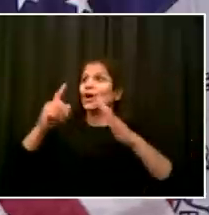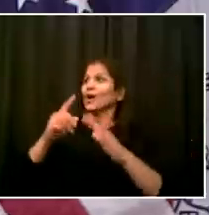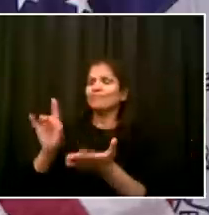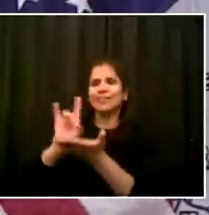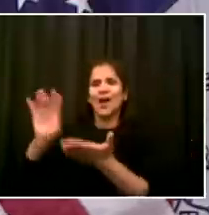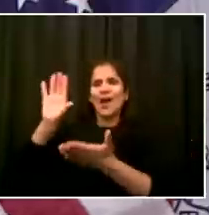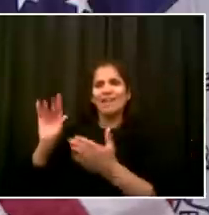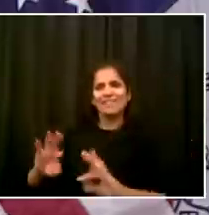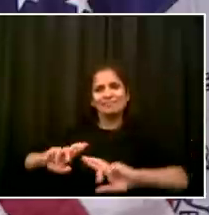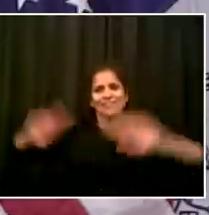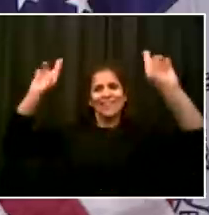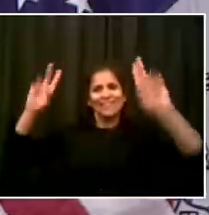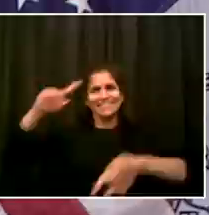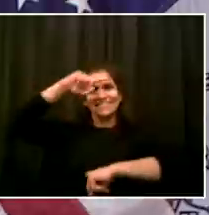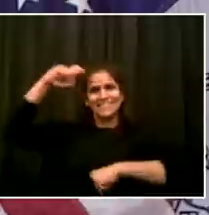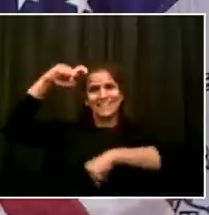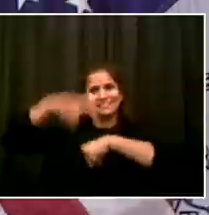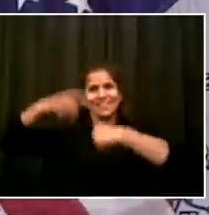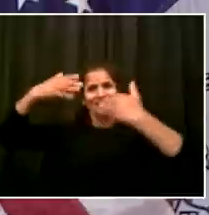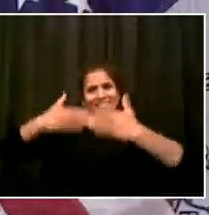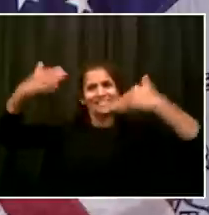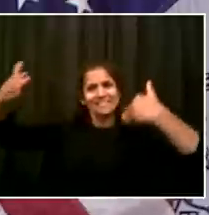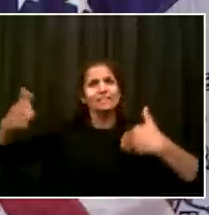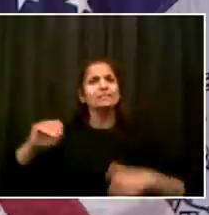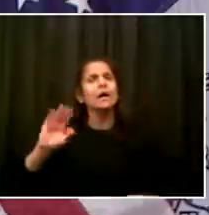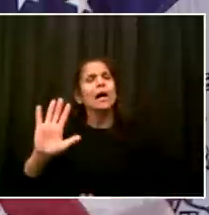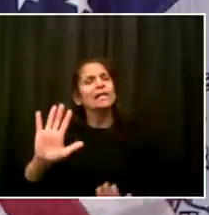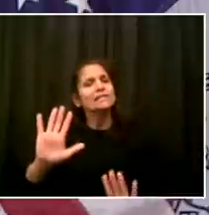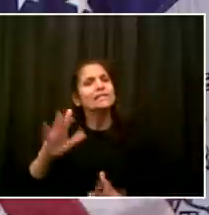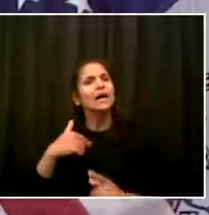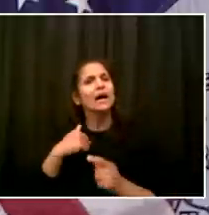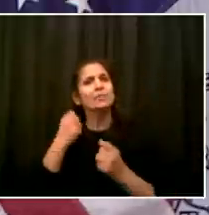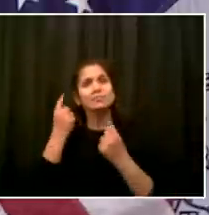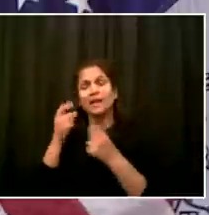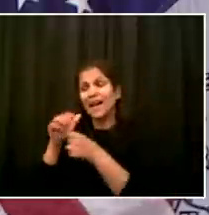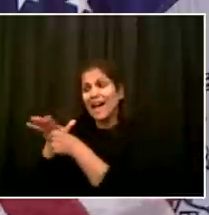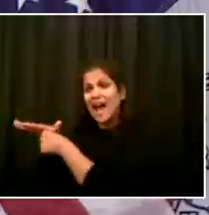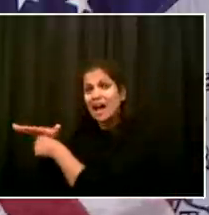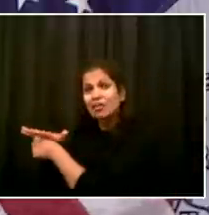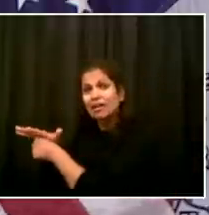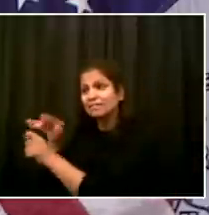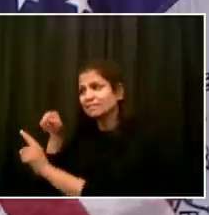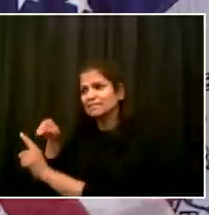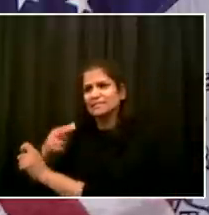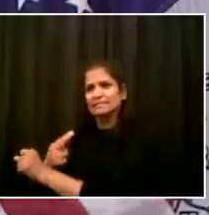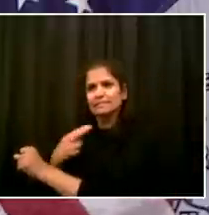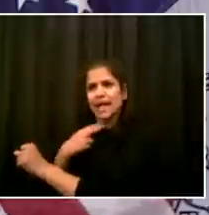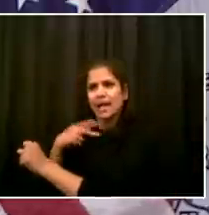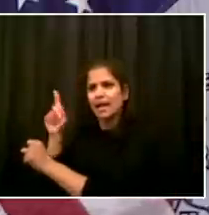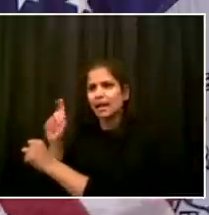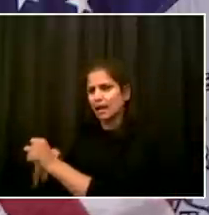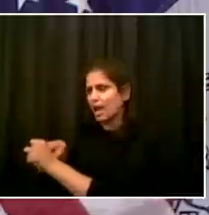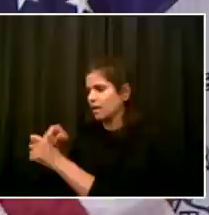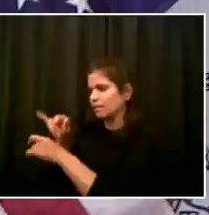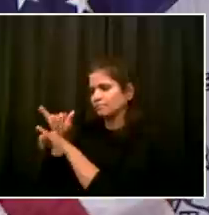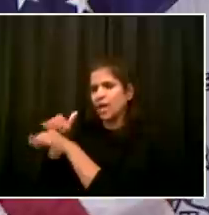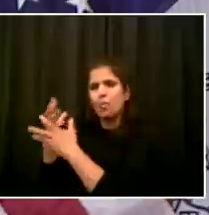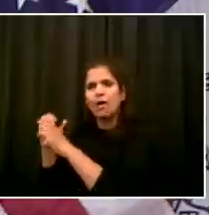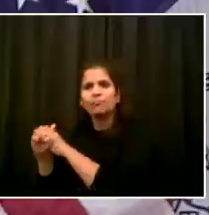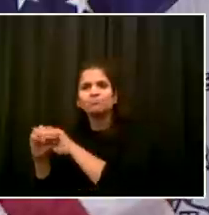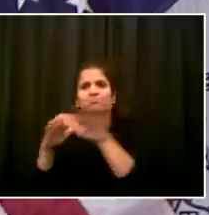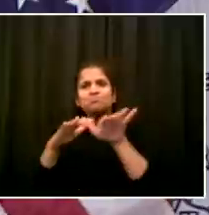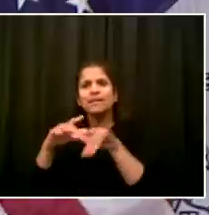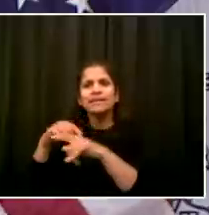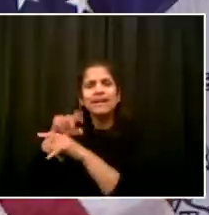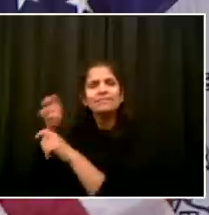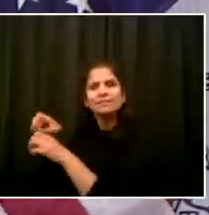time outdoors in recreation like sports, this is going to be a very difficult weekend and not necessarily one to mark with a great deal